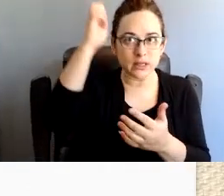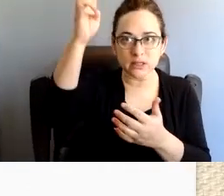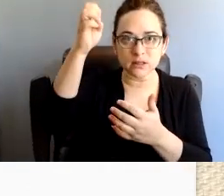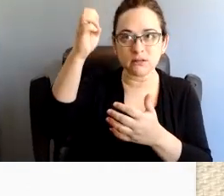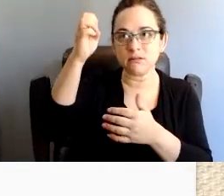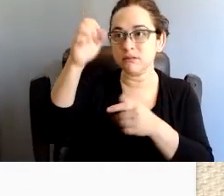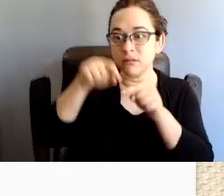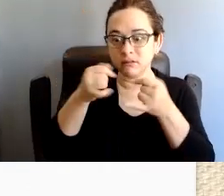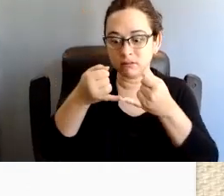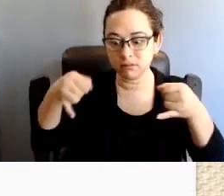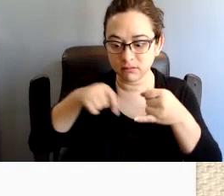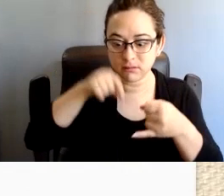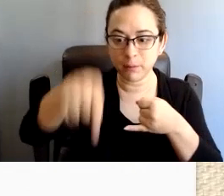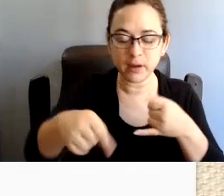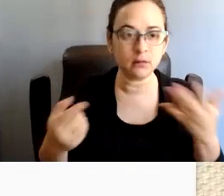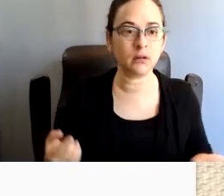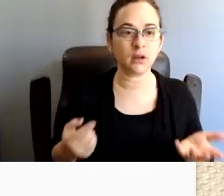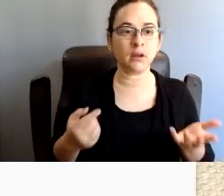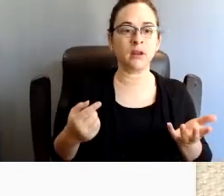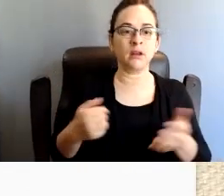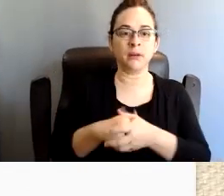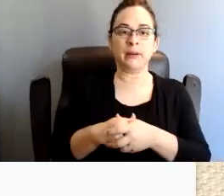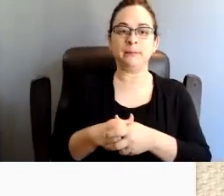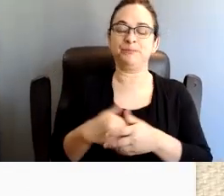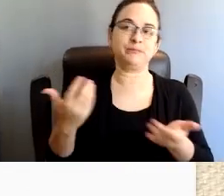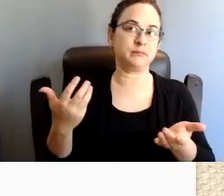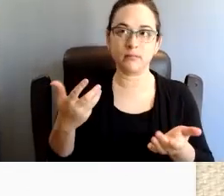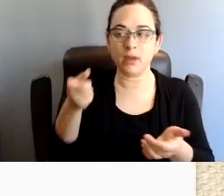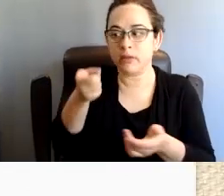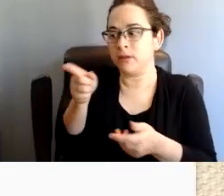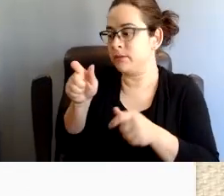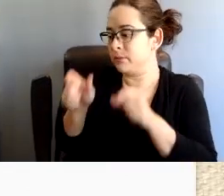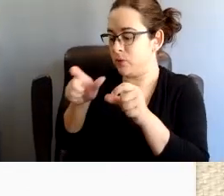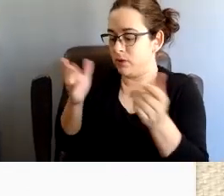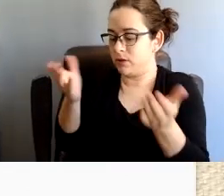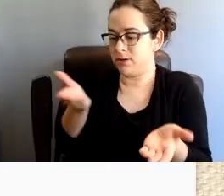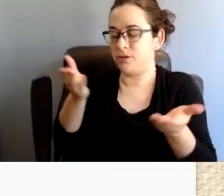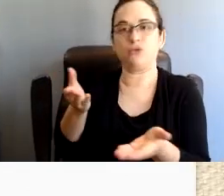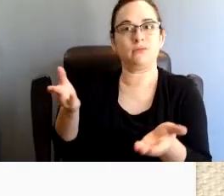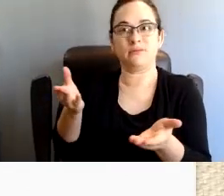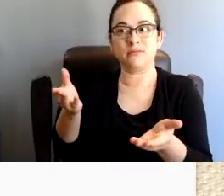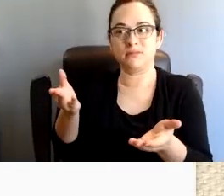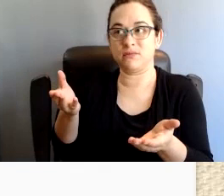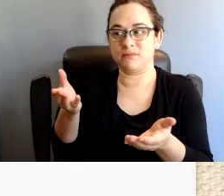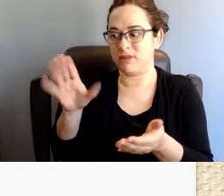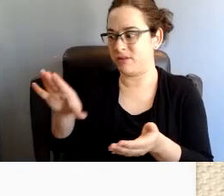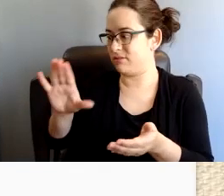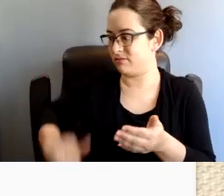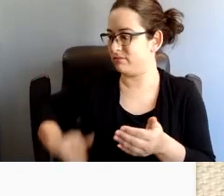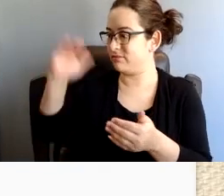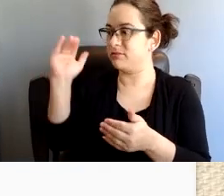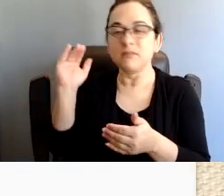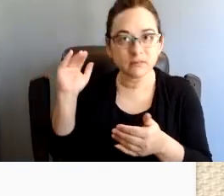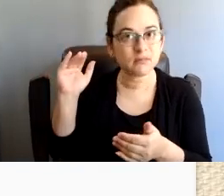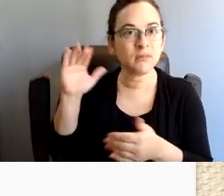been here all their life, and they have never done anything to be considered criminals, okay? Another